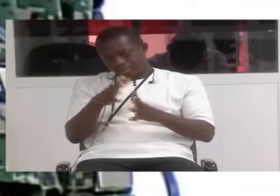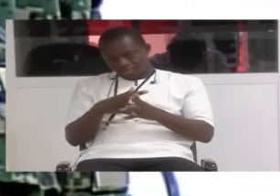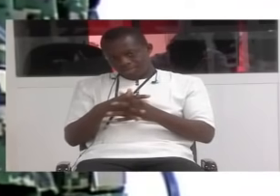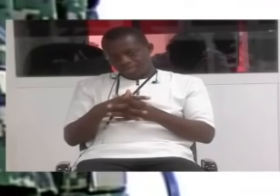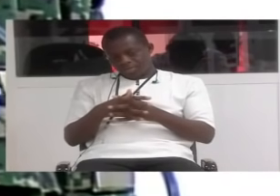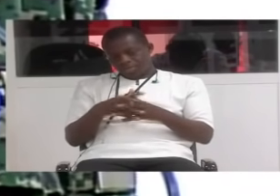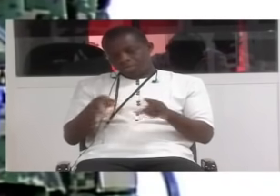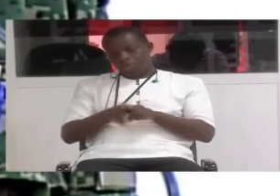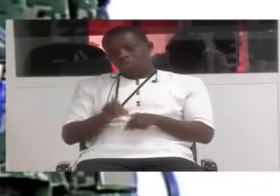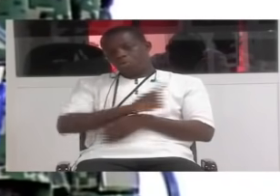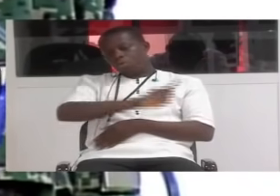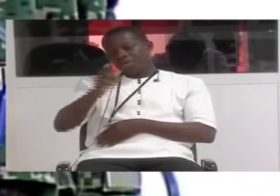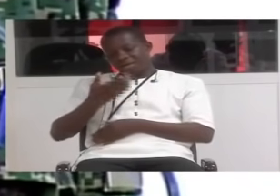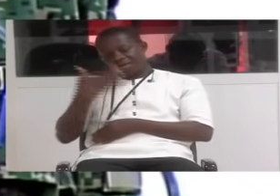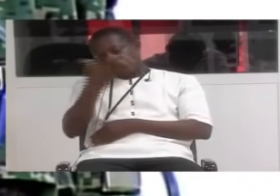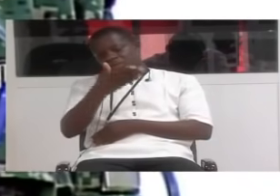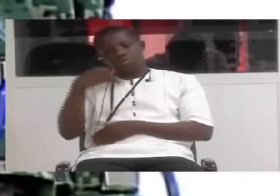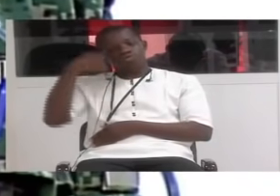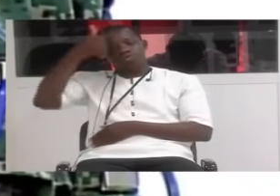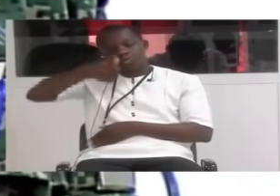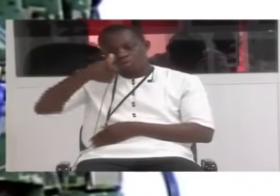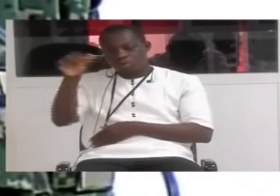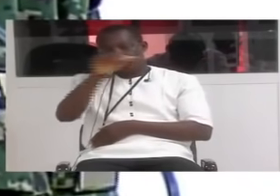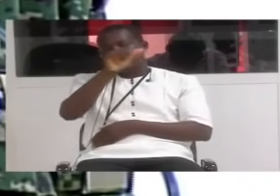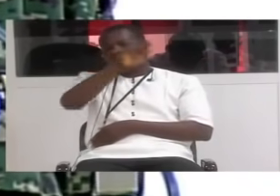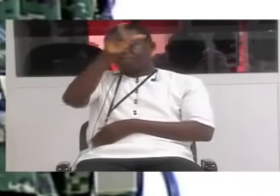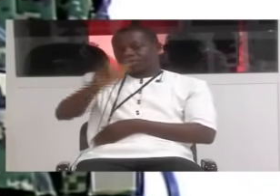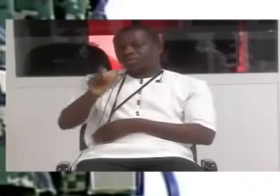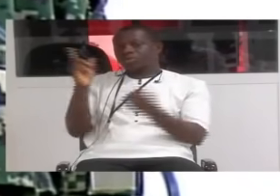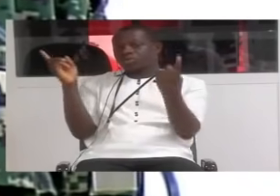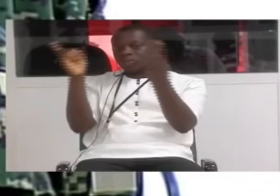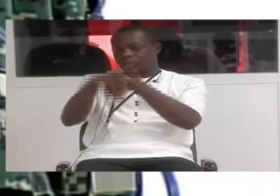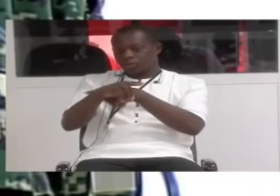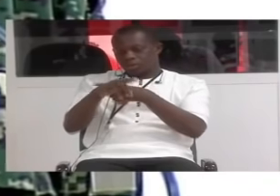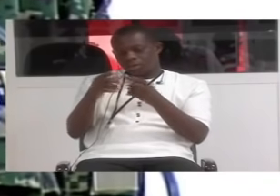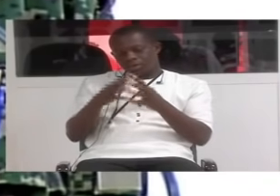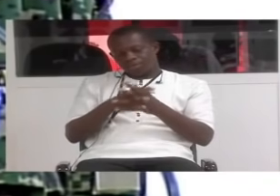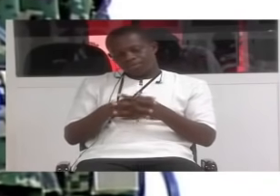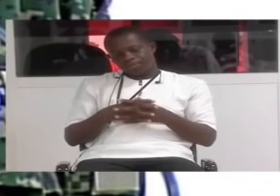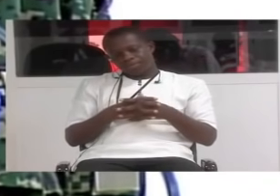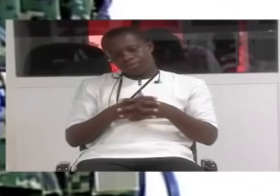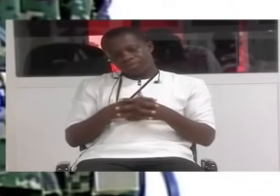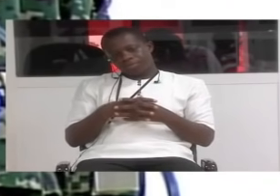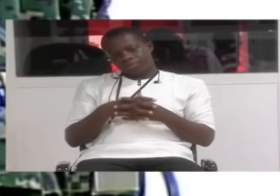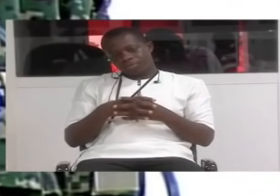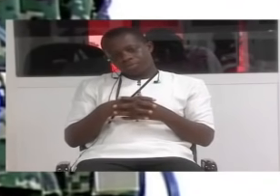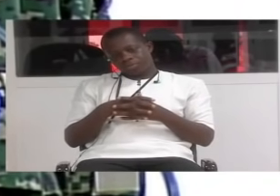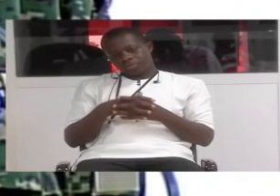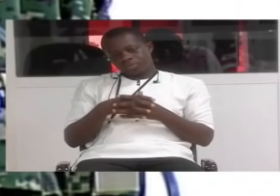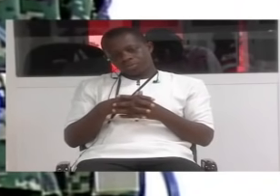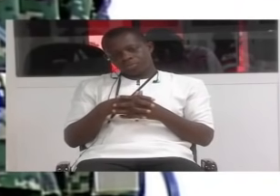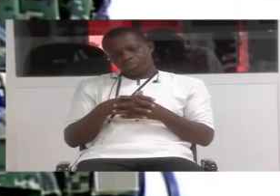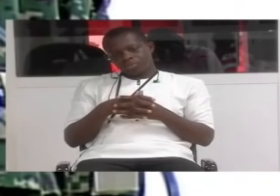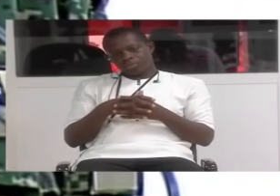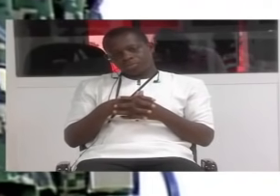place, ndolbe jefo samo fanan dol fanan natan tol falling. We were there until the next day and another group came and we